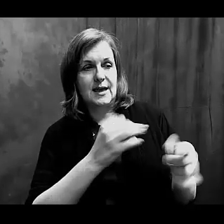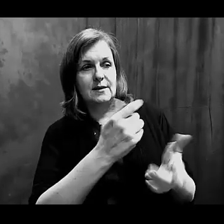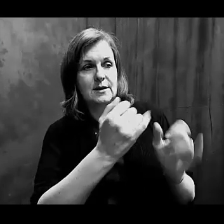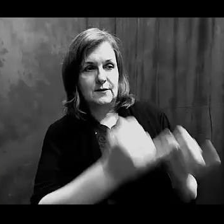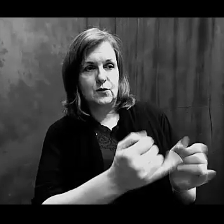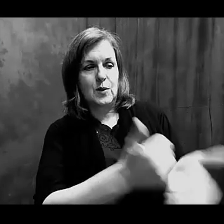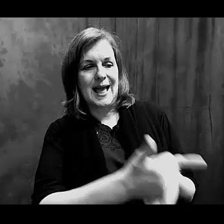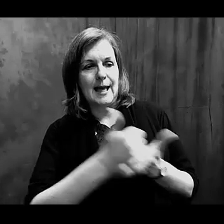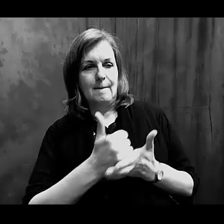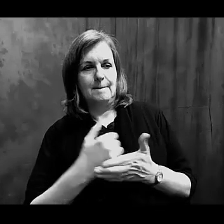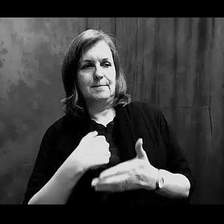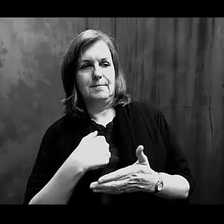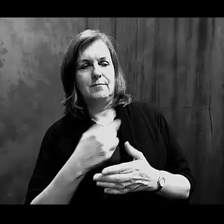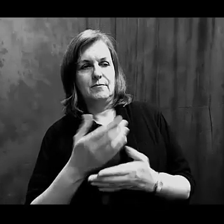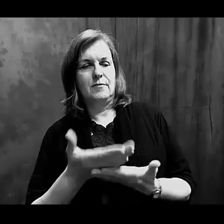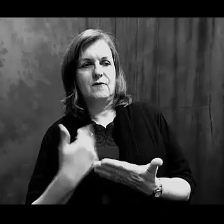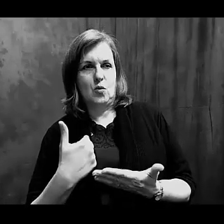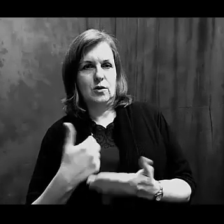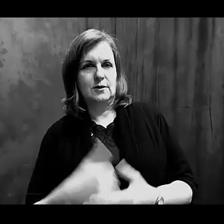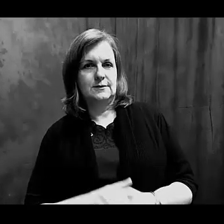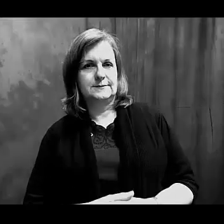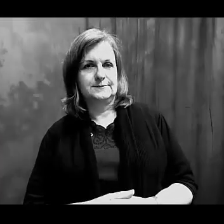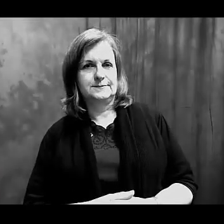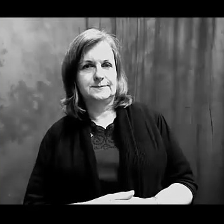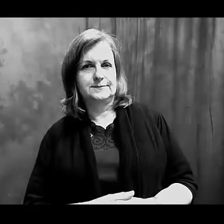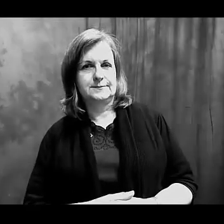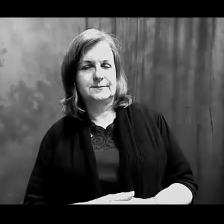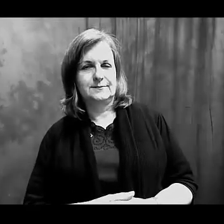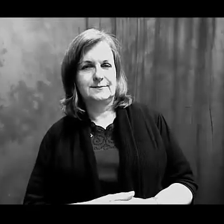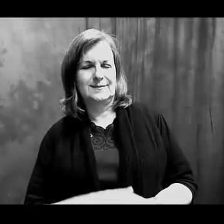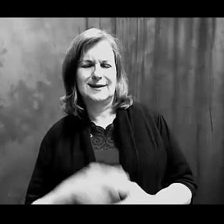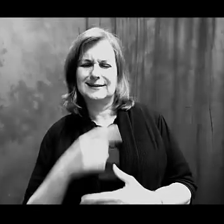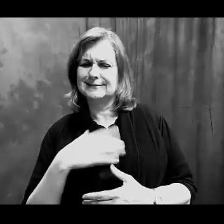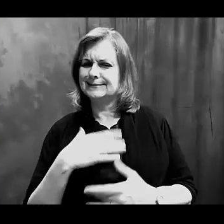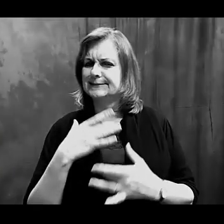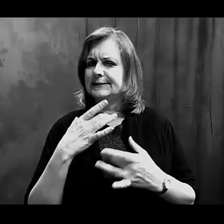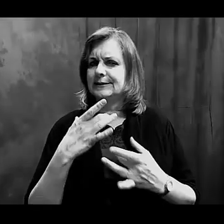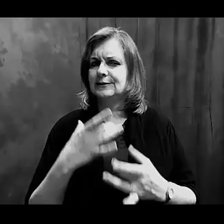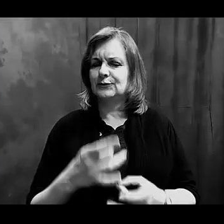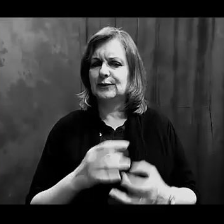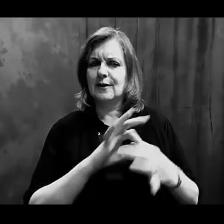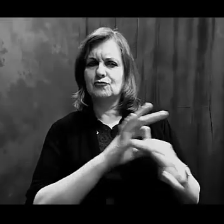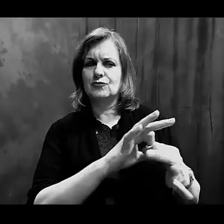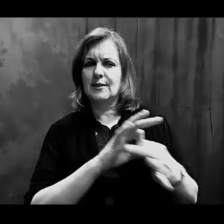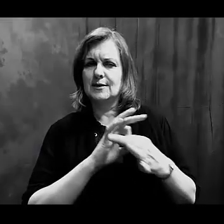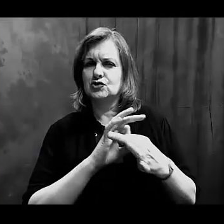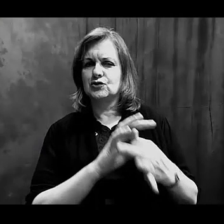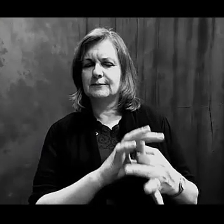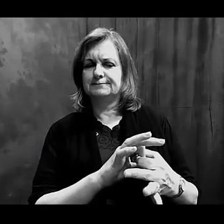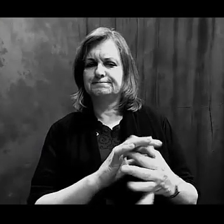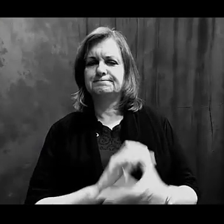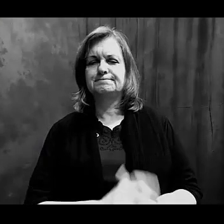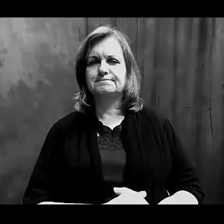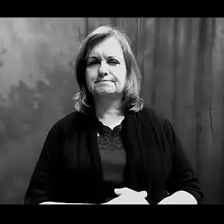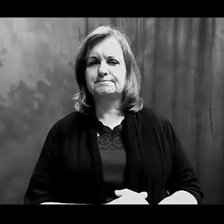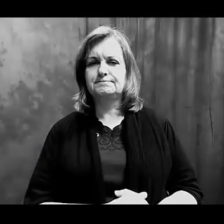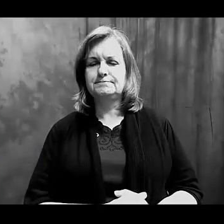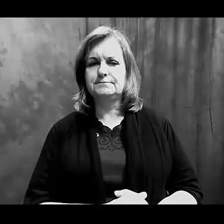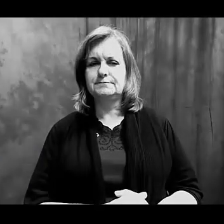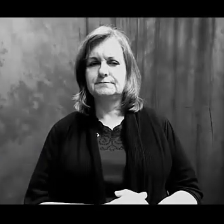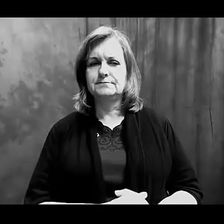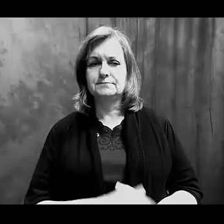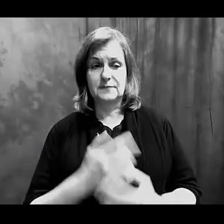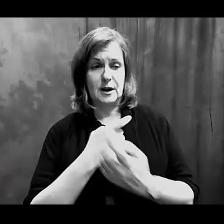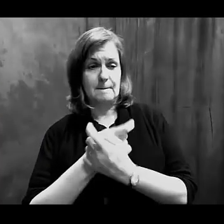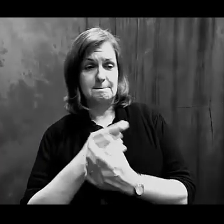if that individual has helped them before. So it's an interesting kind of relationship